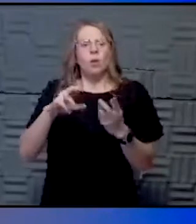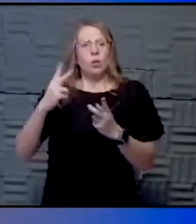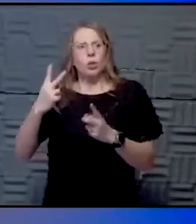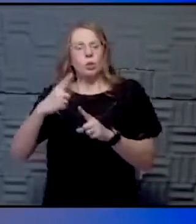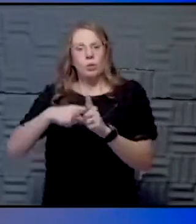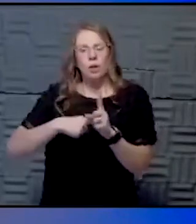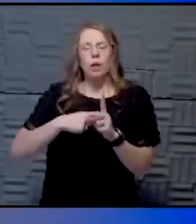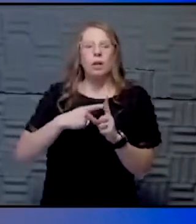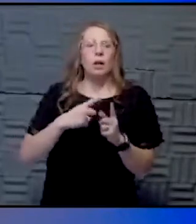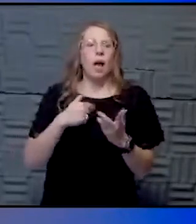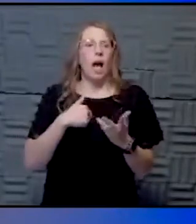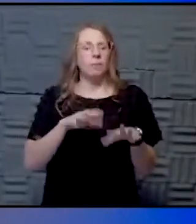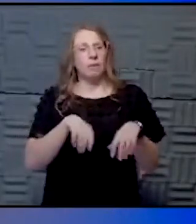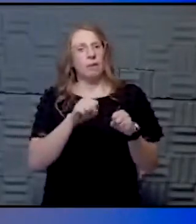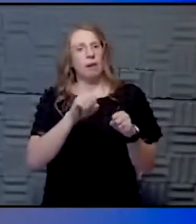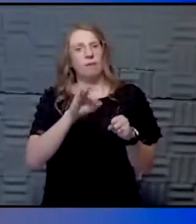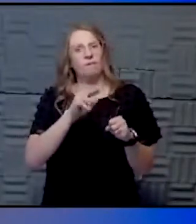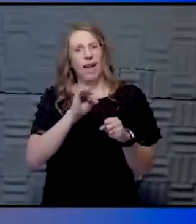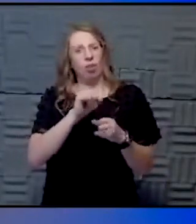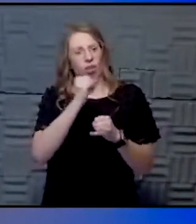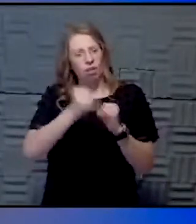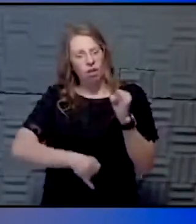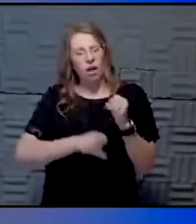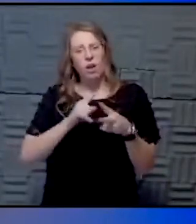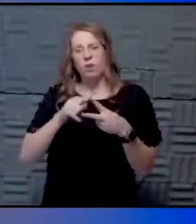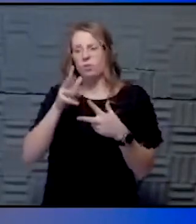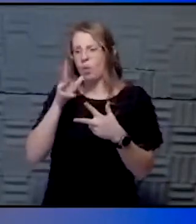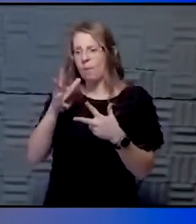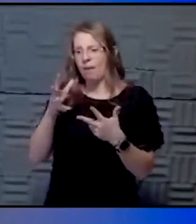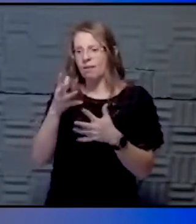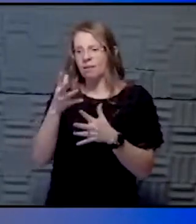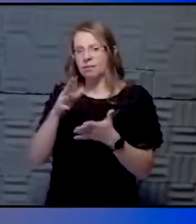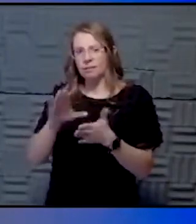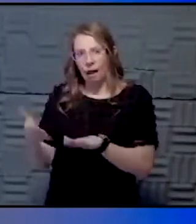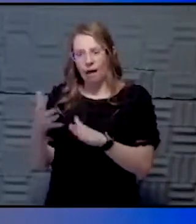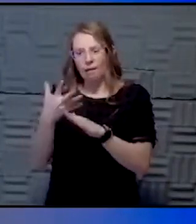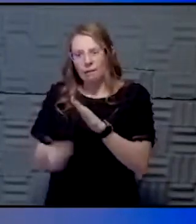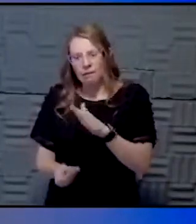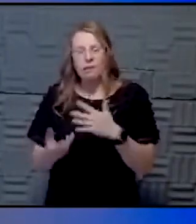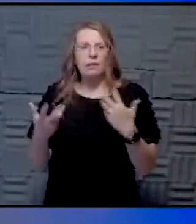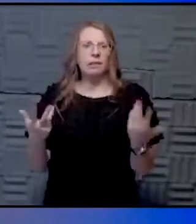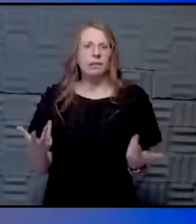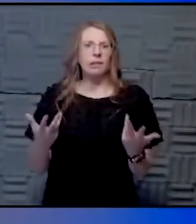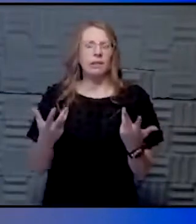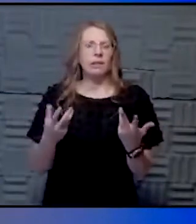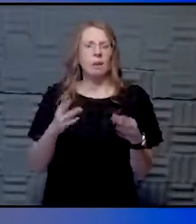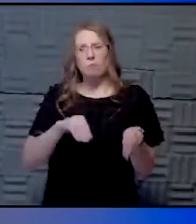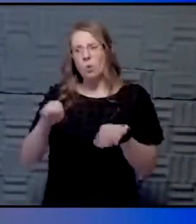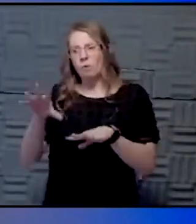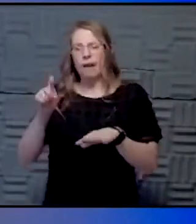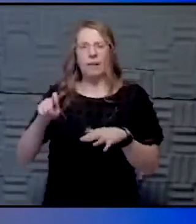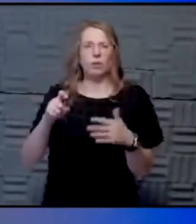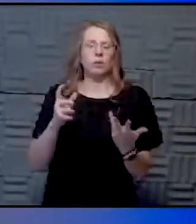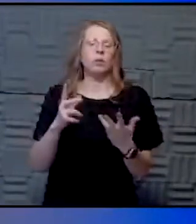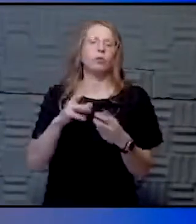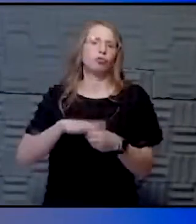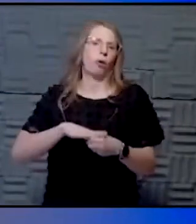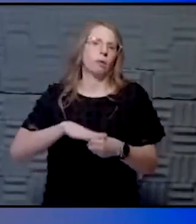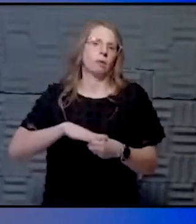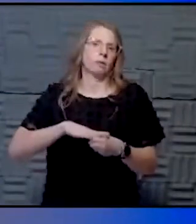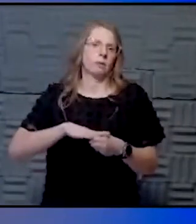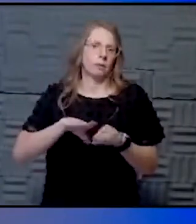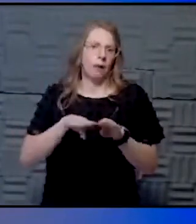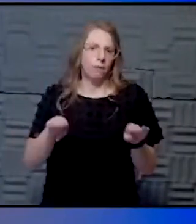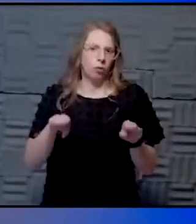grandma died, and I had to move apartments. So it's a reflection of your stress level. It's a reflection of your body. So we know that the vaccine causes